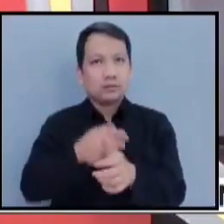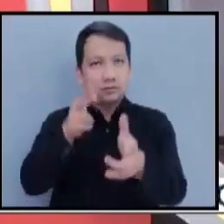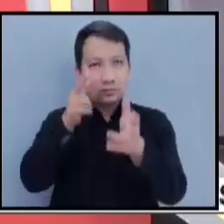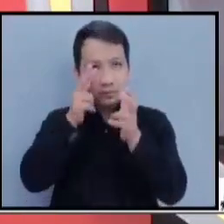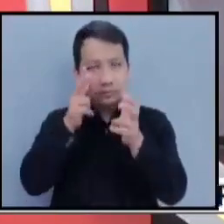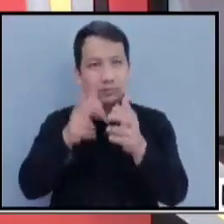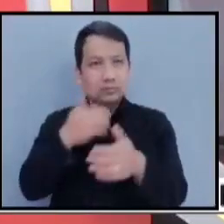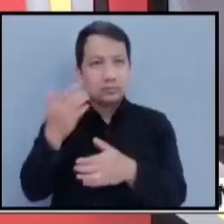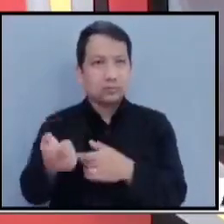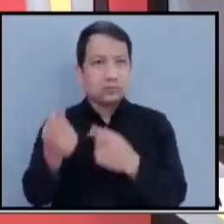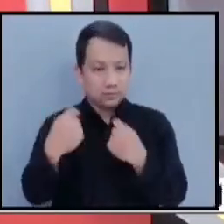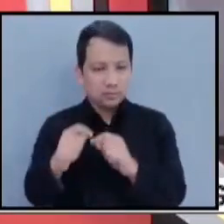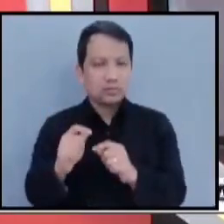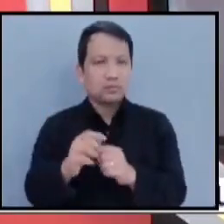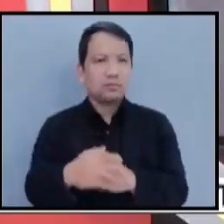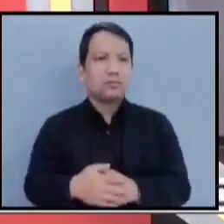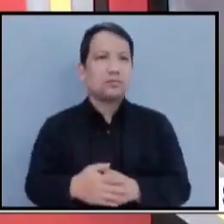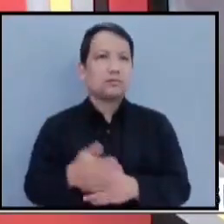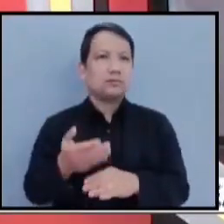I can turn my dead